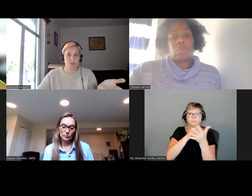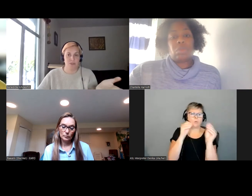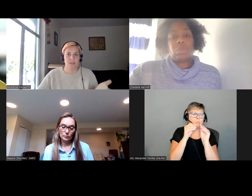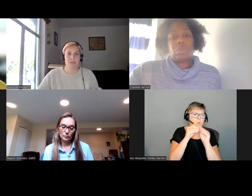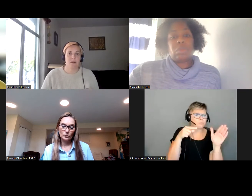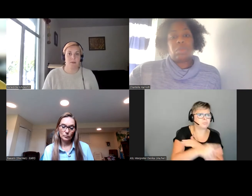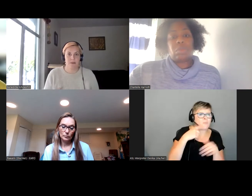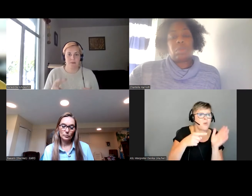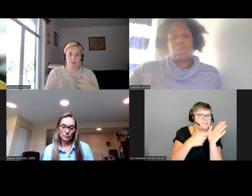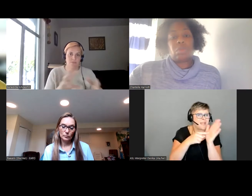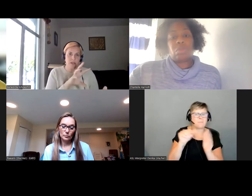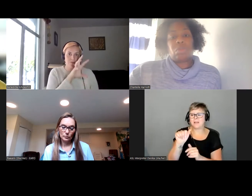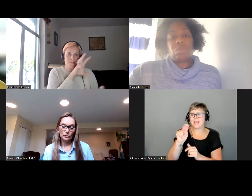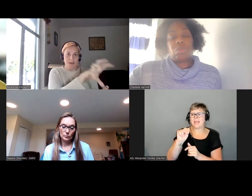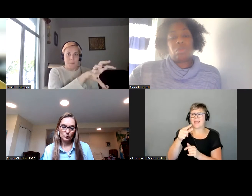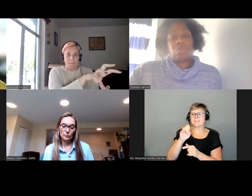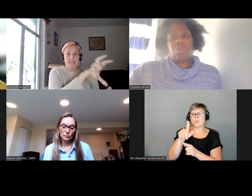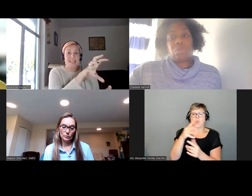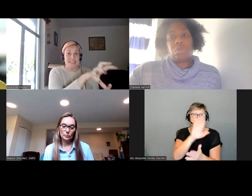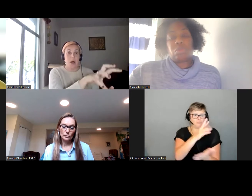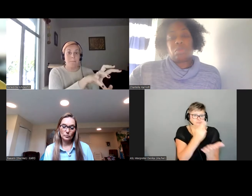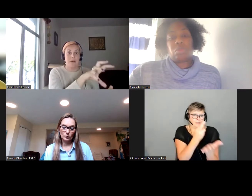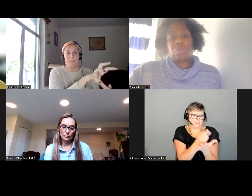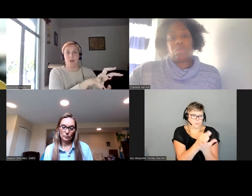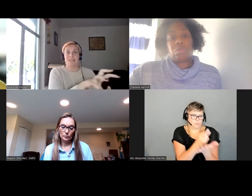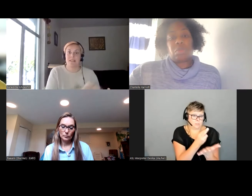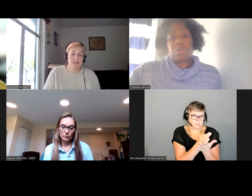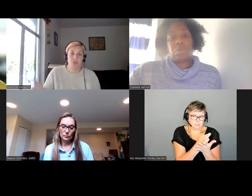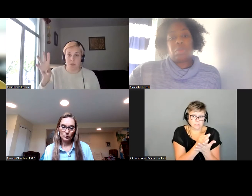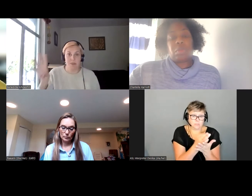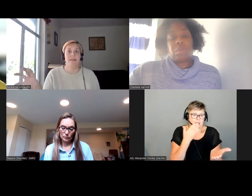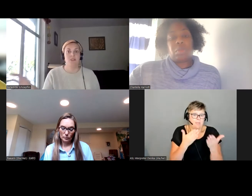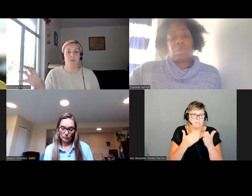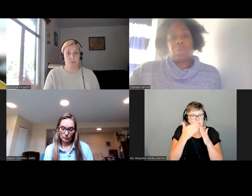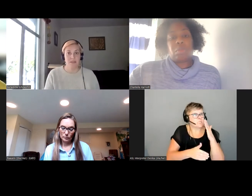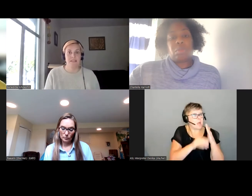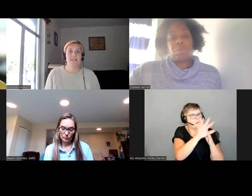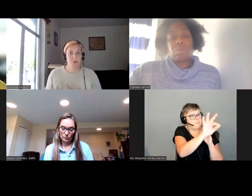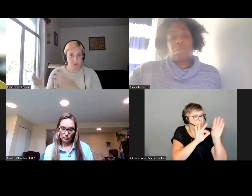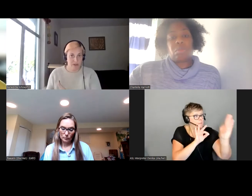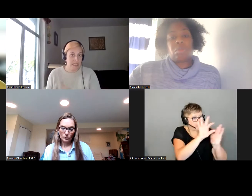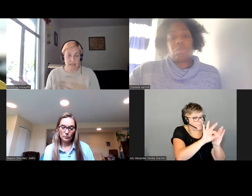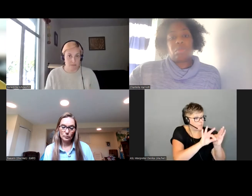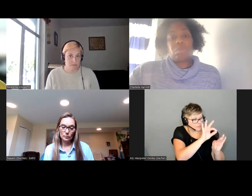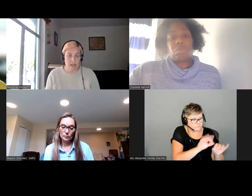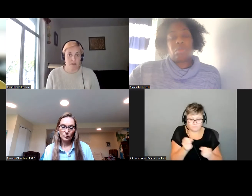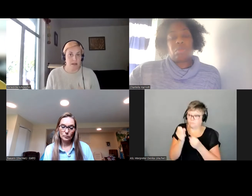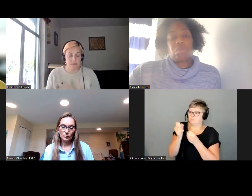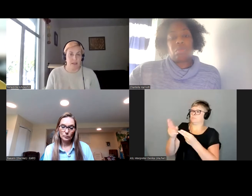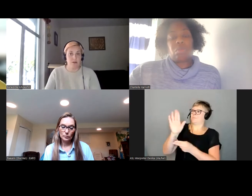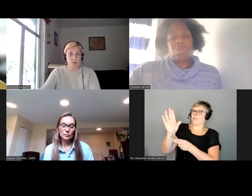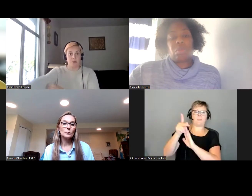Angel's resources, kind of take some parts and even just apply them into their policies when providing